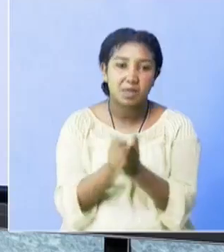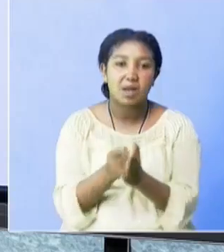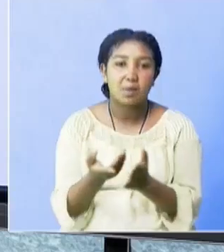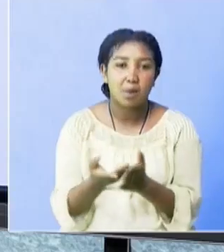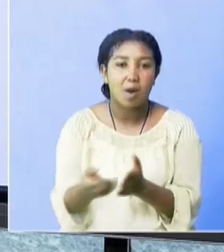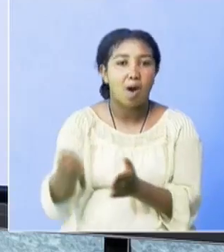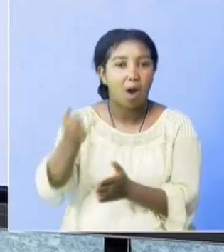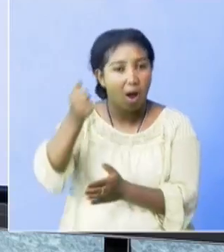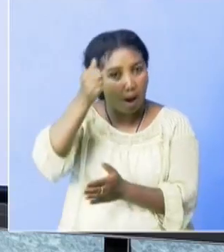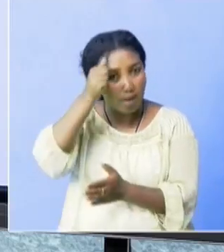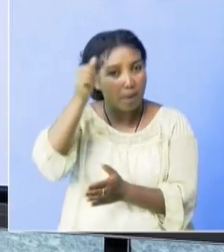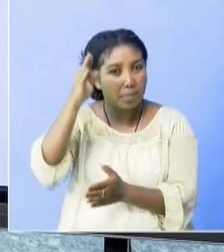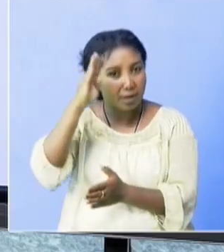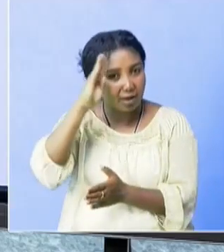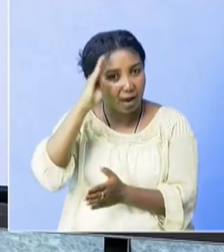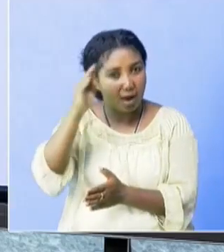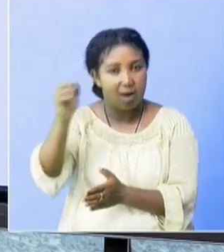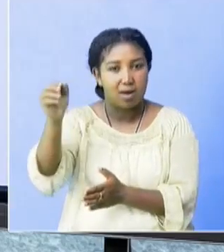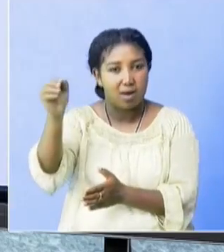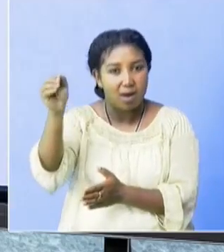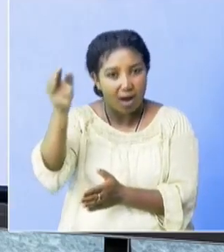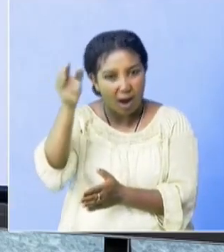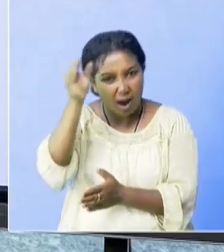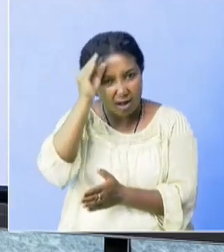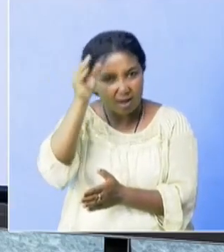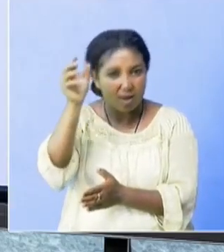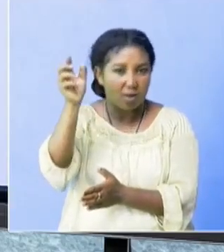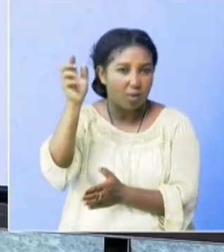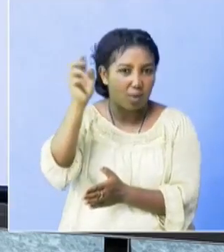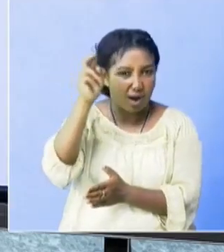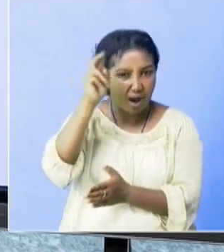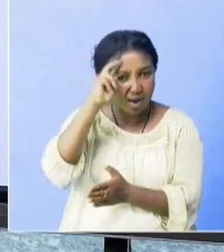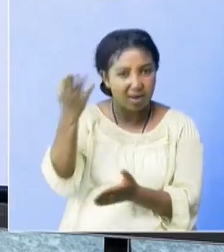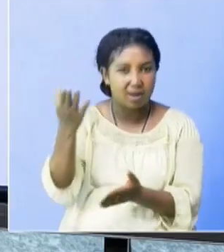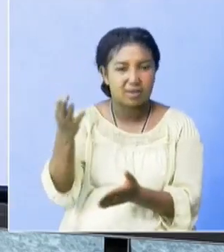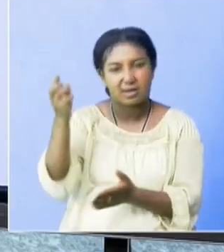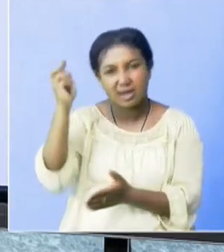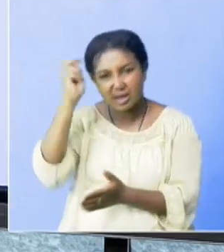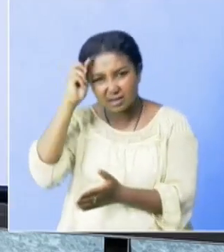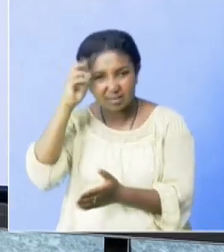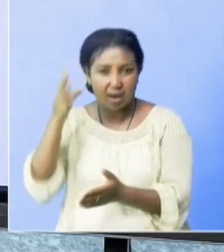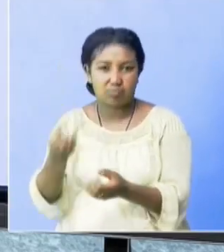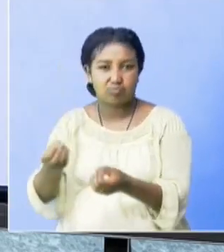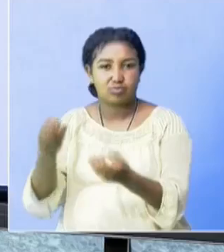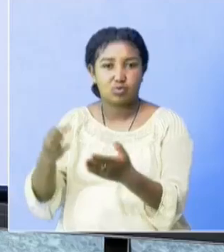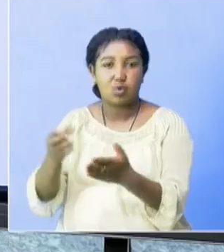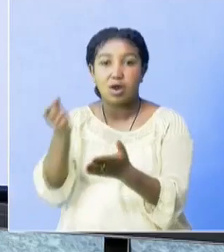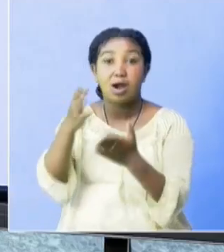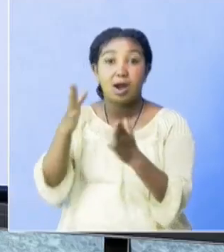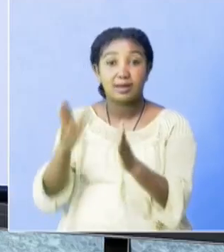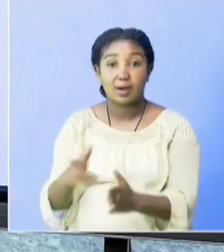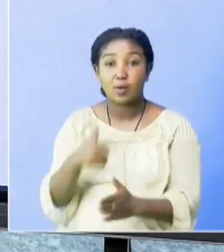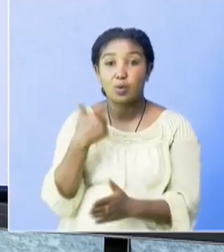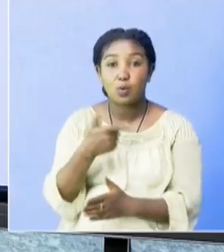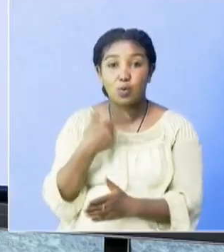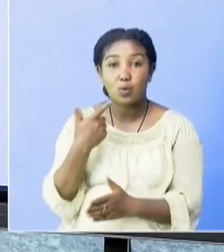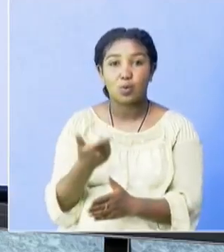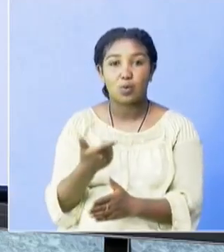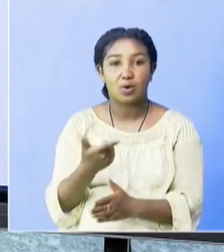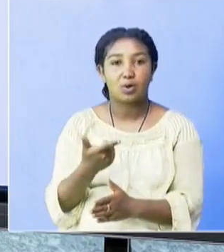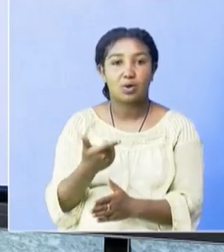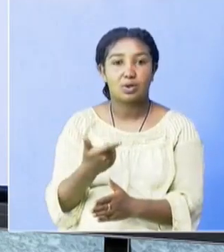Abebe Bikila, Haile Gebrselassie, and Qananiisa Beqqele also. And also writer, playwright,